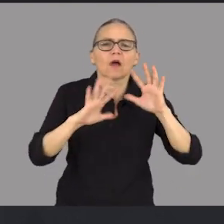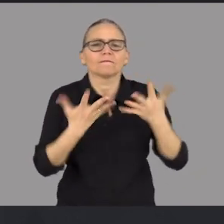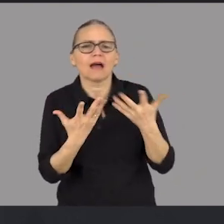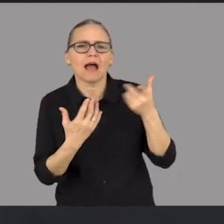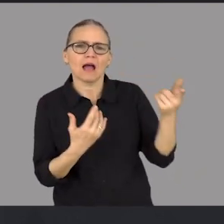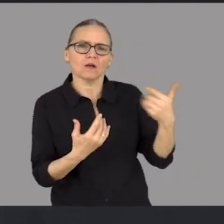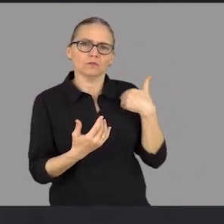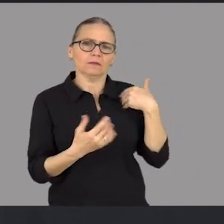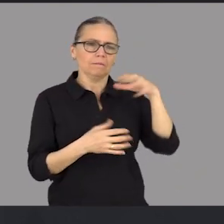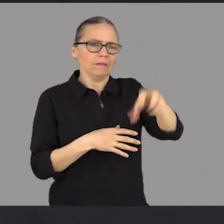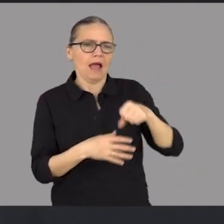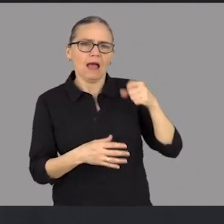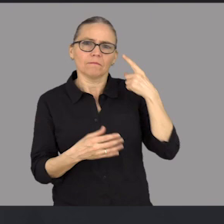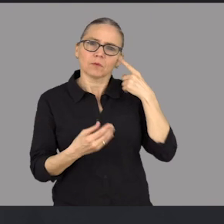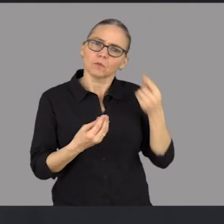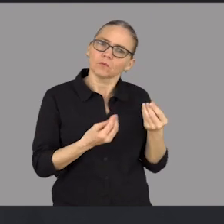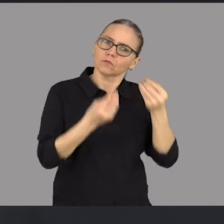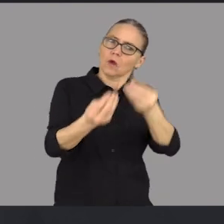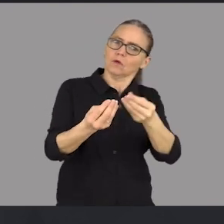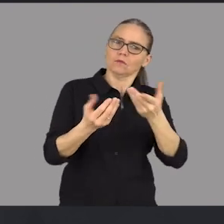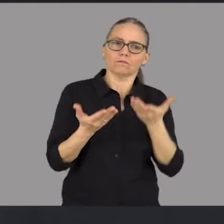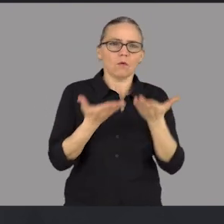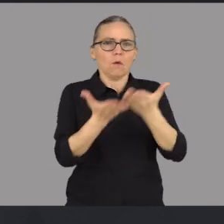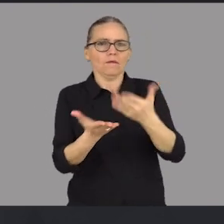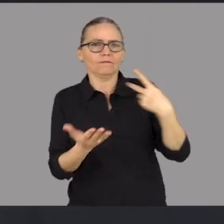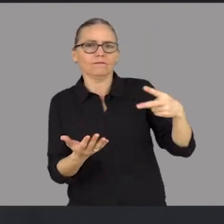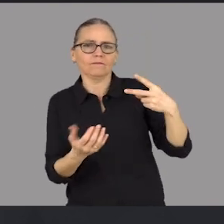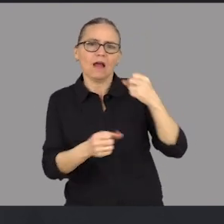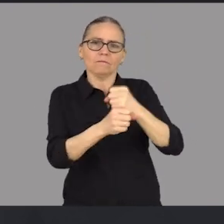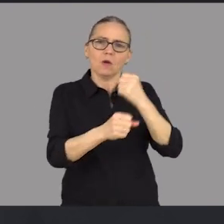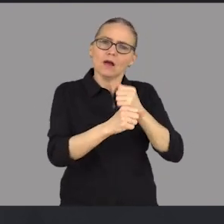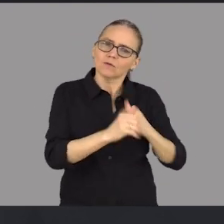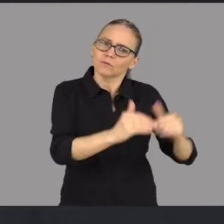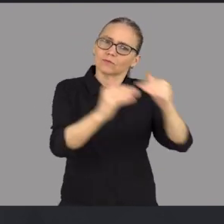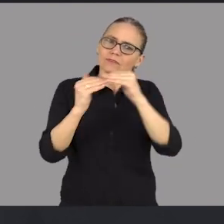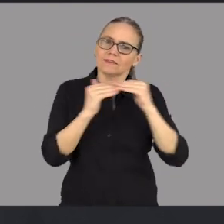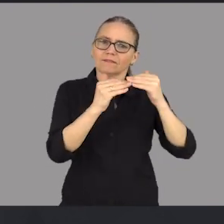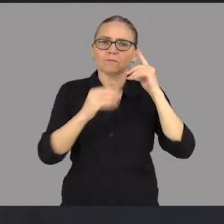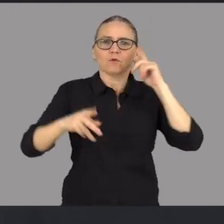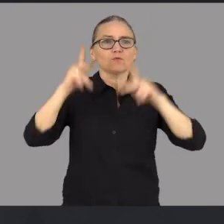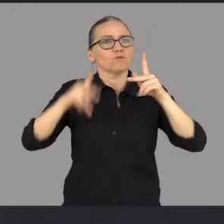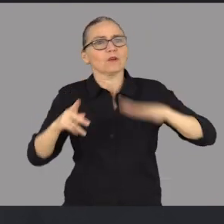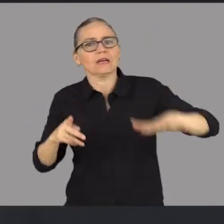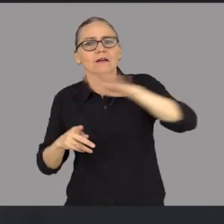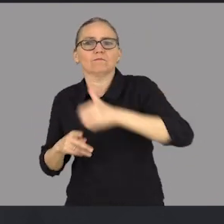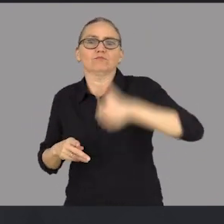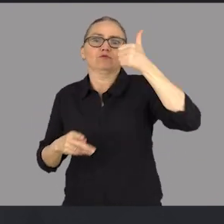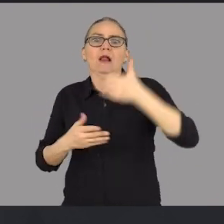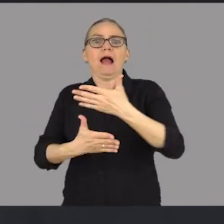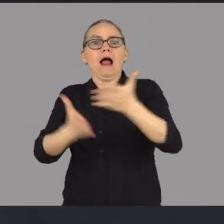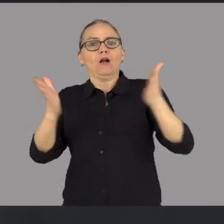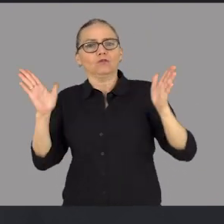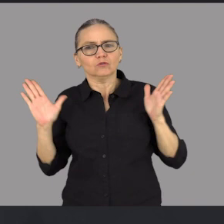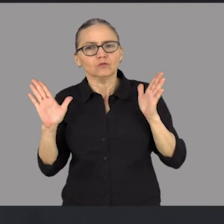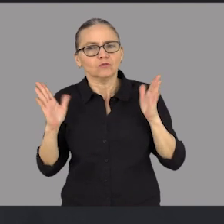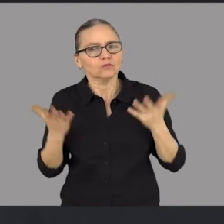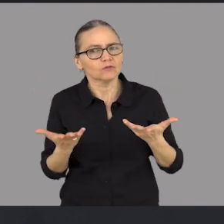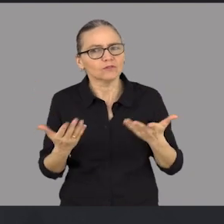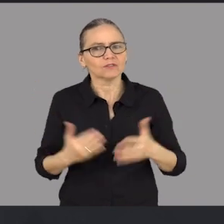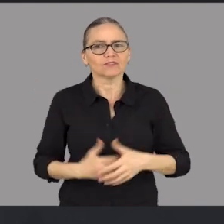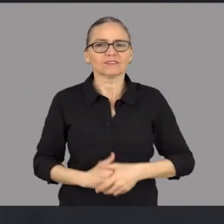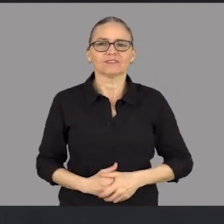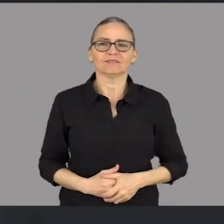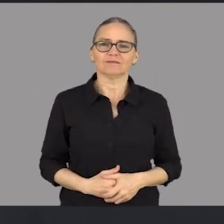Another question for Dave. What are some ways that you kind of work towards making your job postings more inclusive for